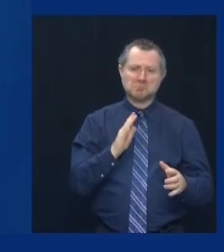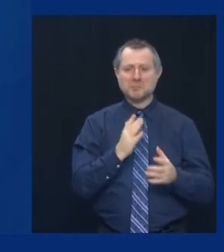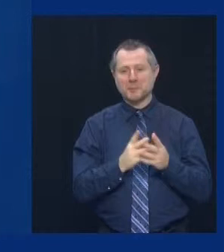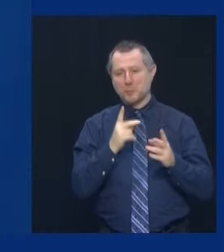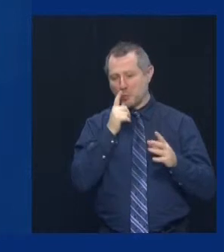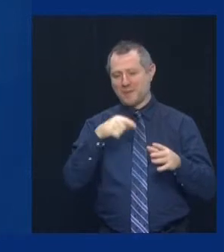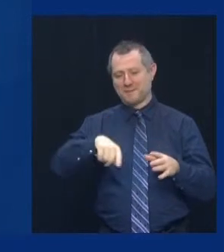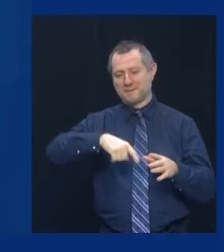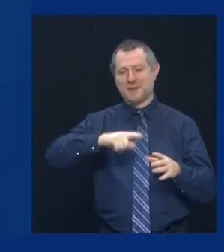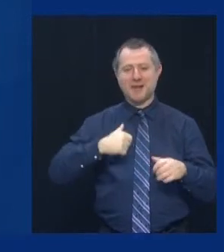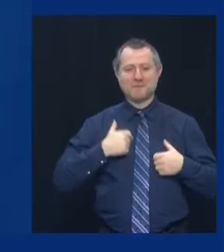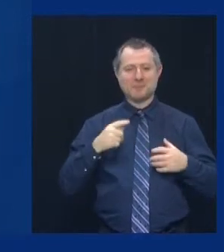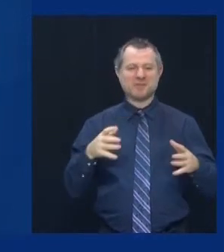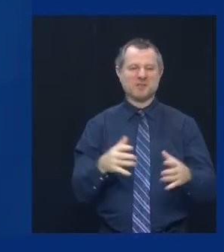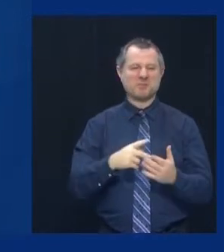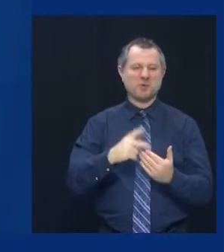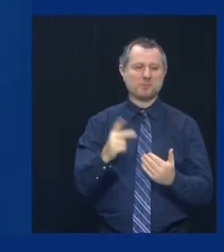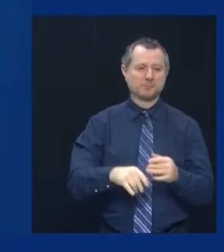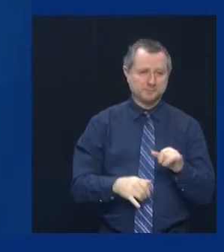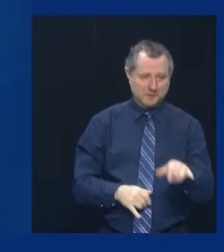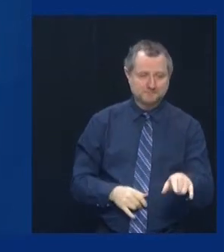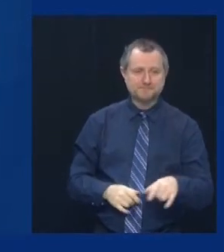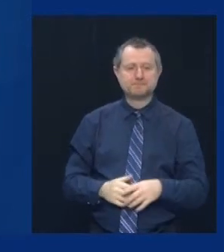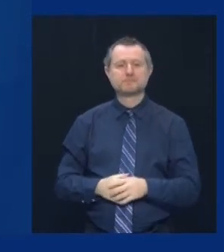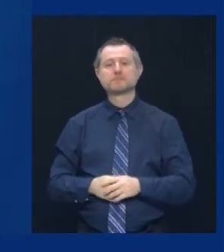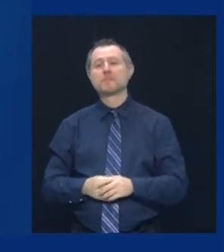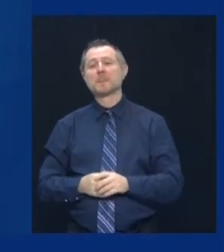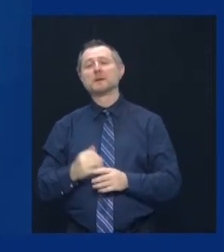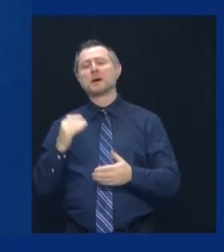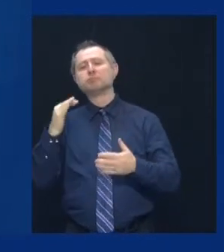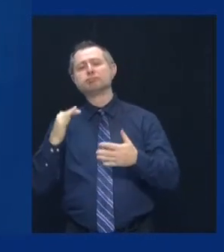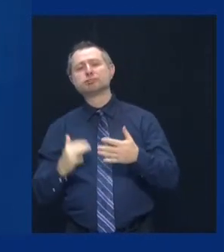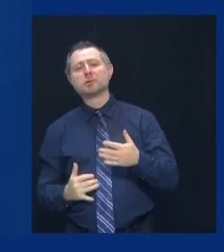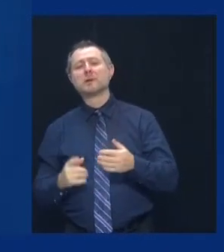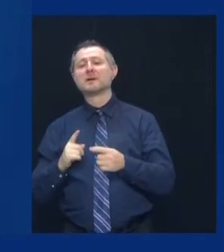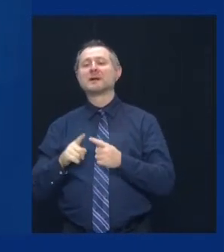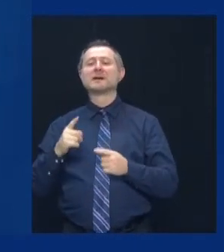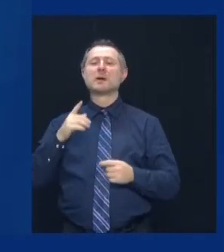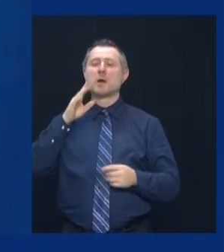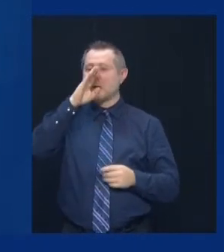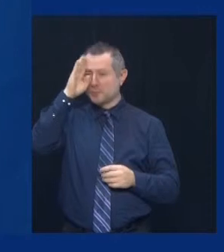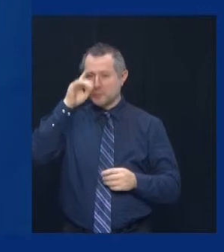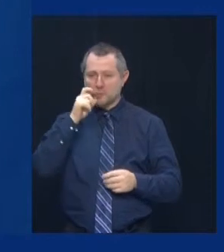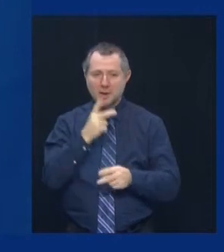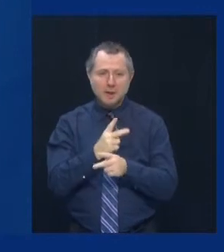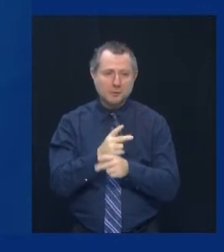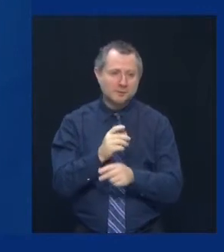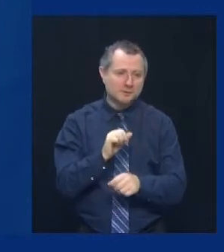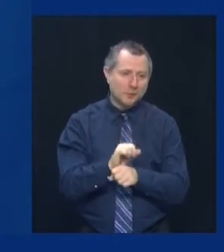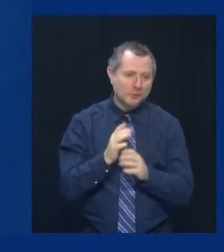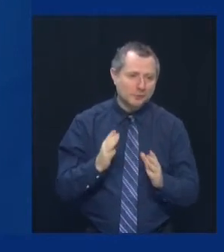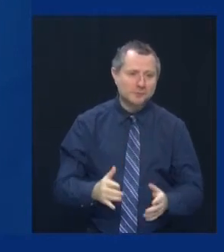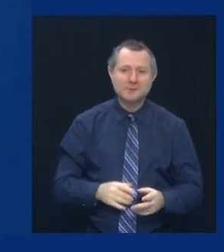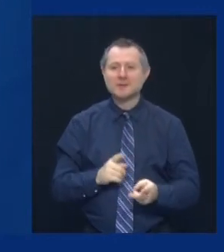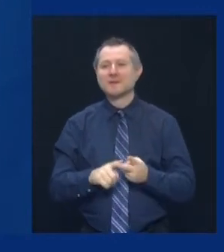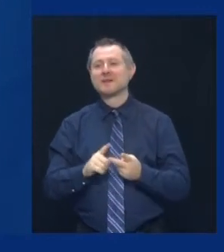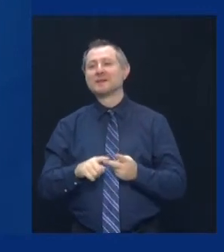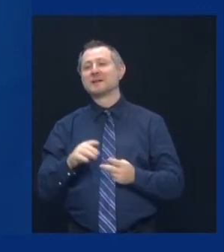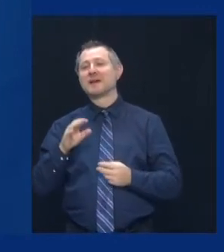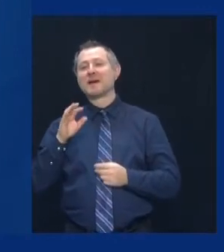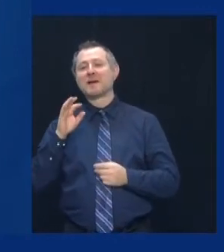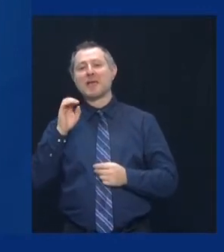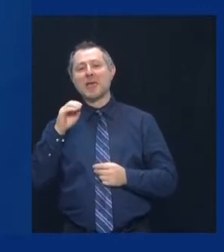facilities. We'll then continue with high-risk hospital care workers, federally qualified health center employees,